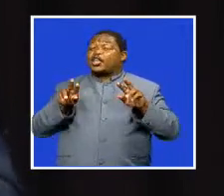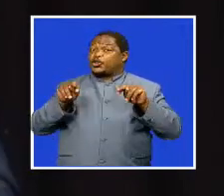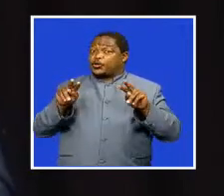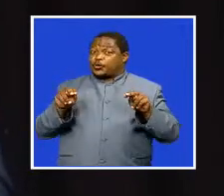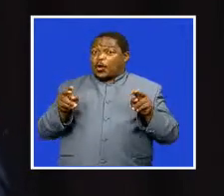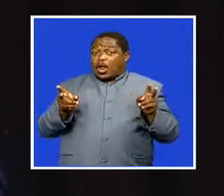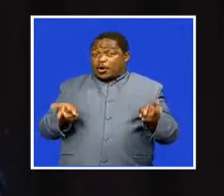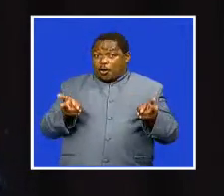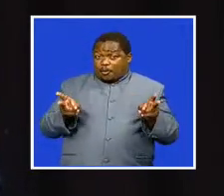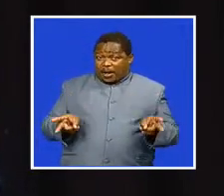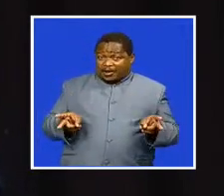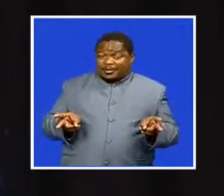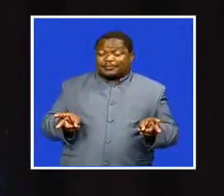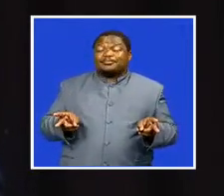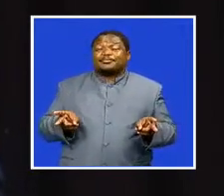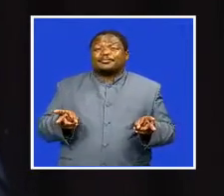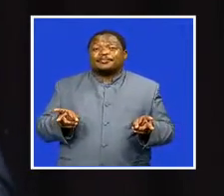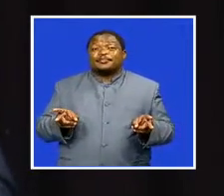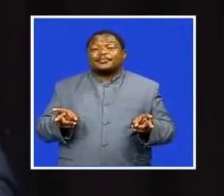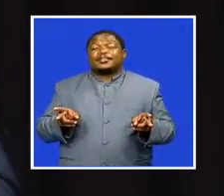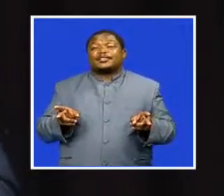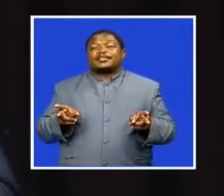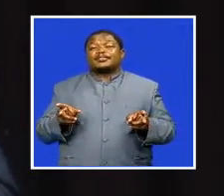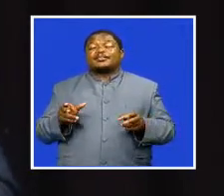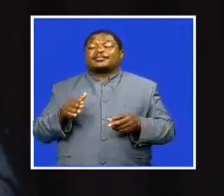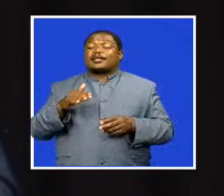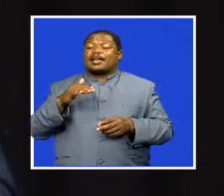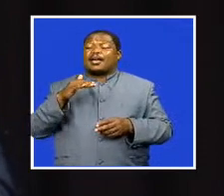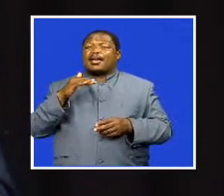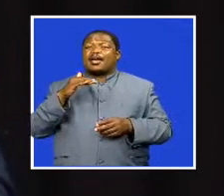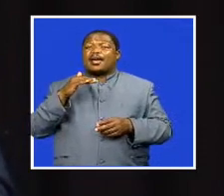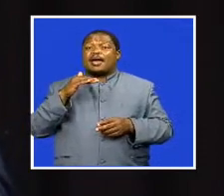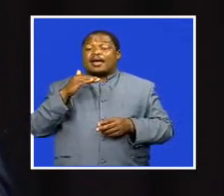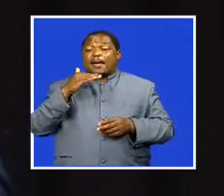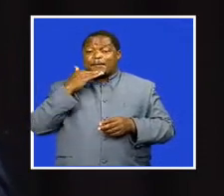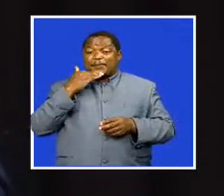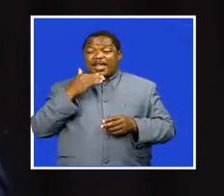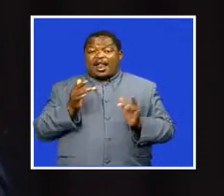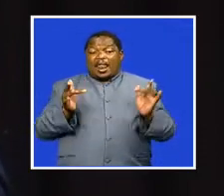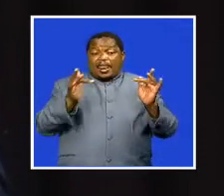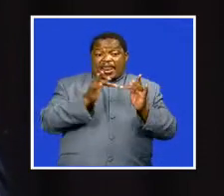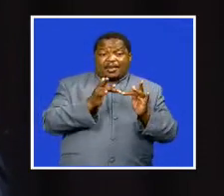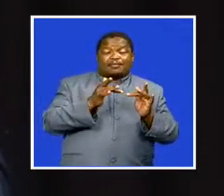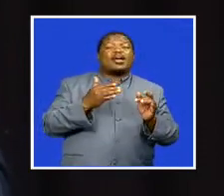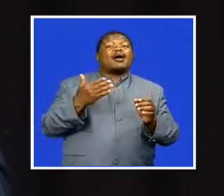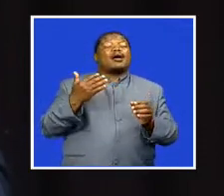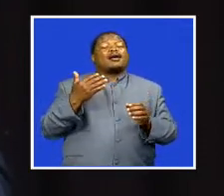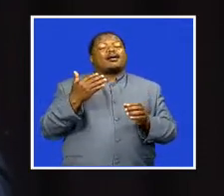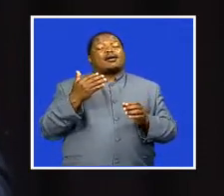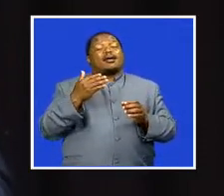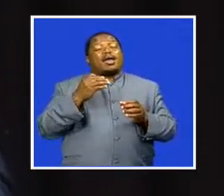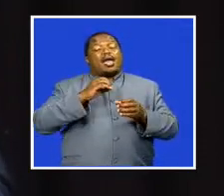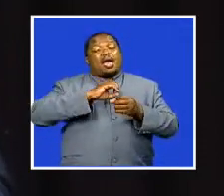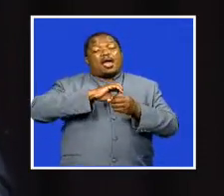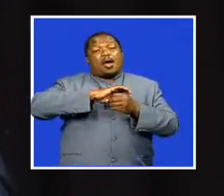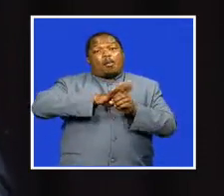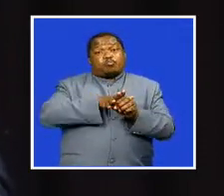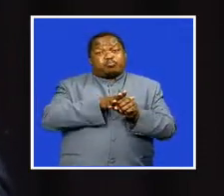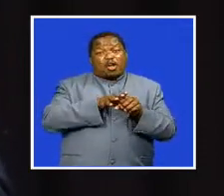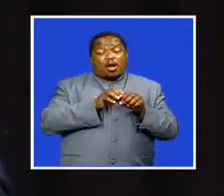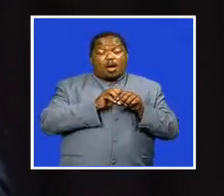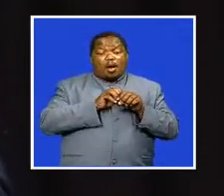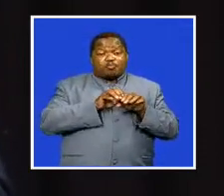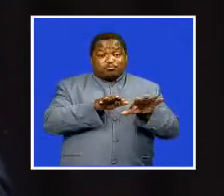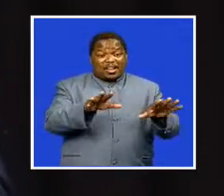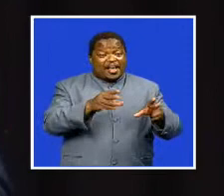it comes at the backdrop of the post-COVID-19 economic recovery plan launched by government in August this